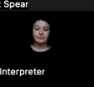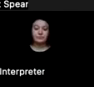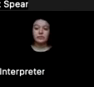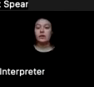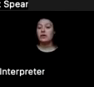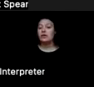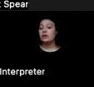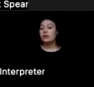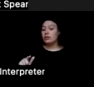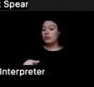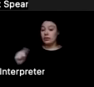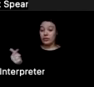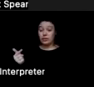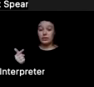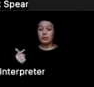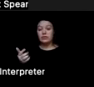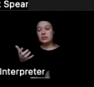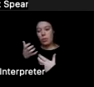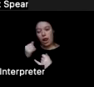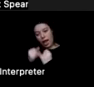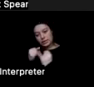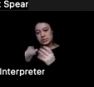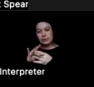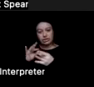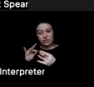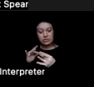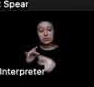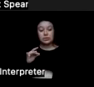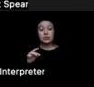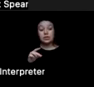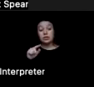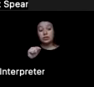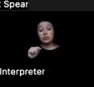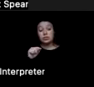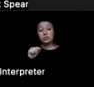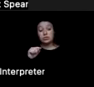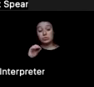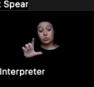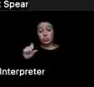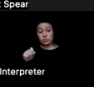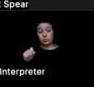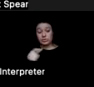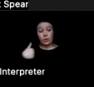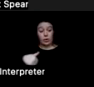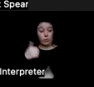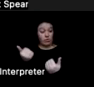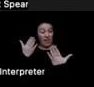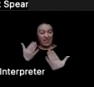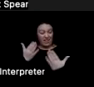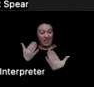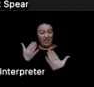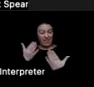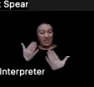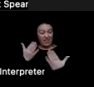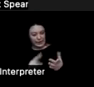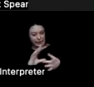two things that we wanted to say is these tools that we're providing you, and I'm reading some of the questions in the chat, is like, what happens when they don't work?